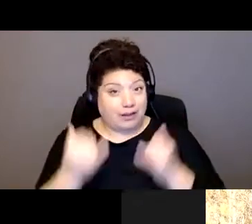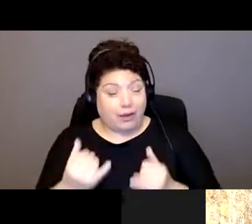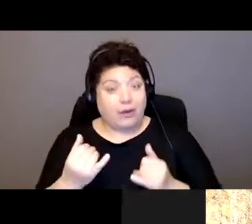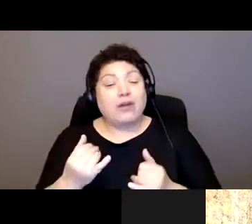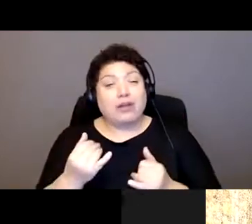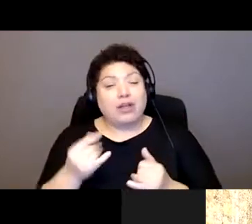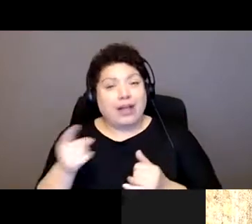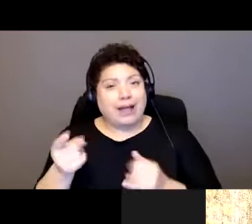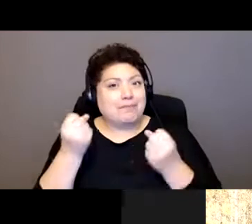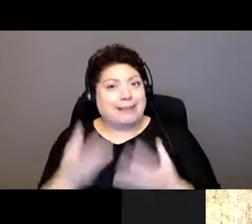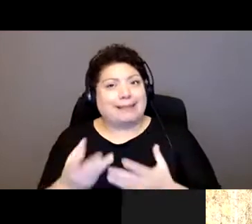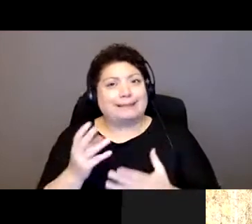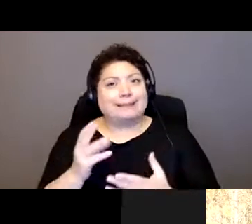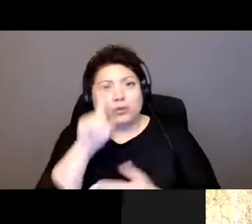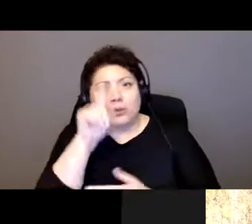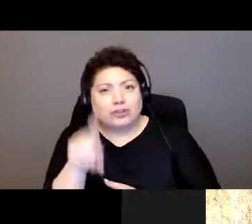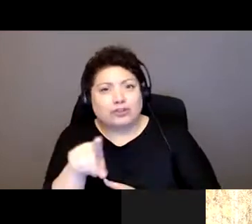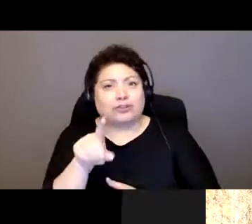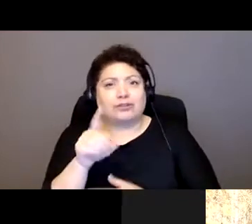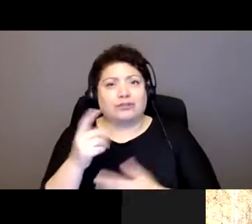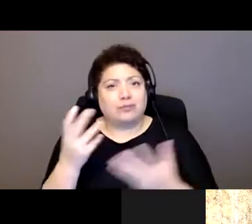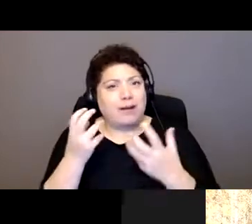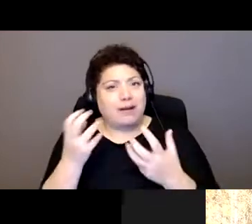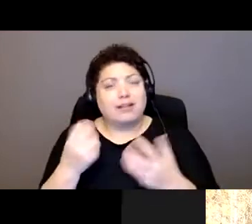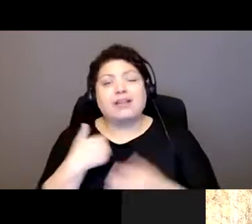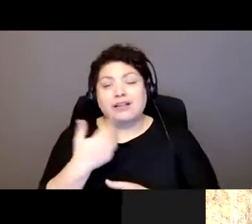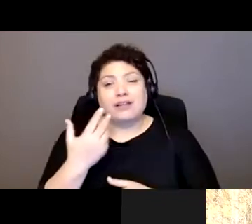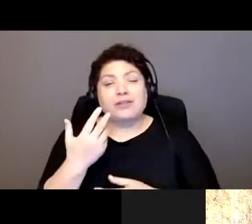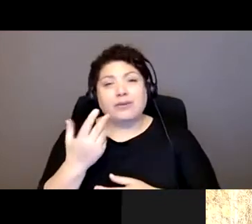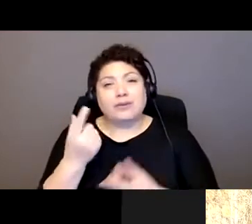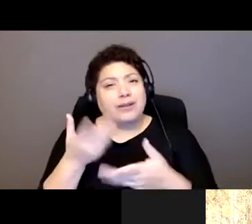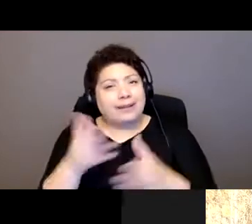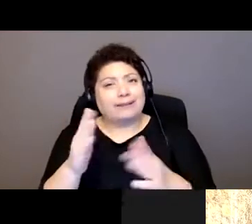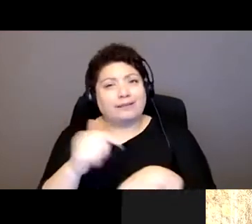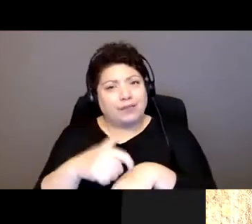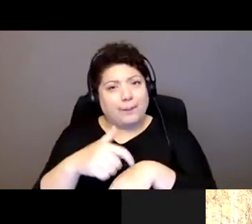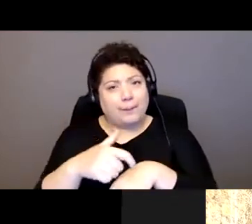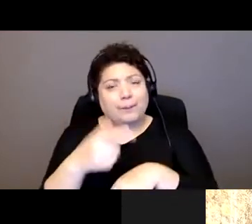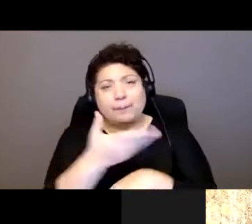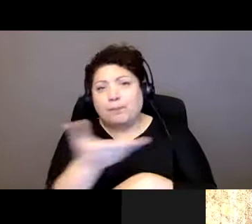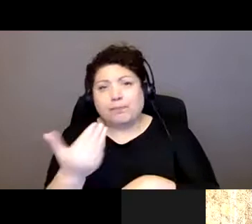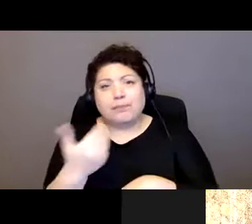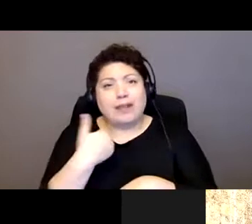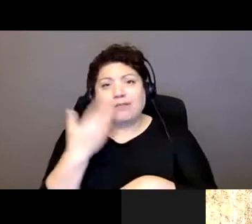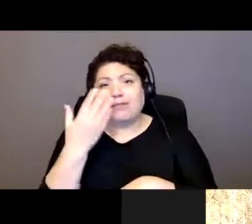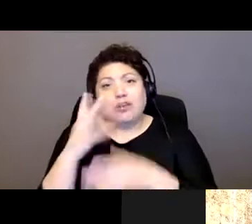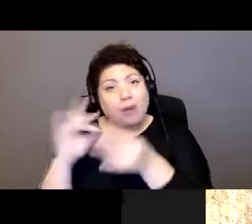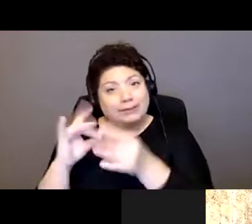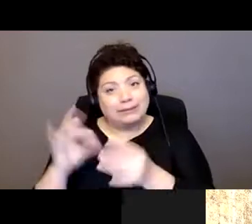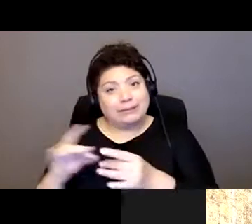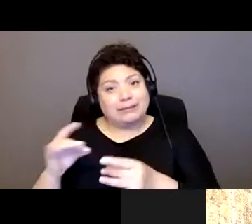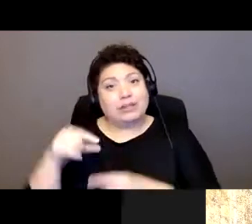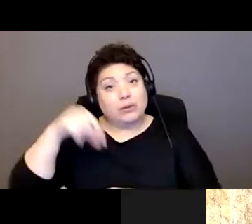lot of questions. So I wanted to leave time for our audience to, for us to read some of their beautiful comments